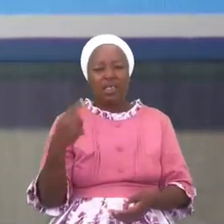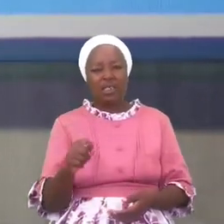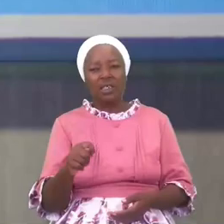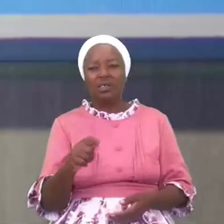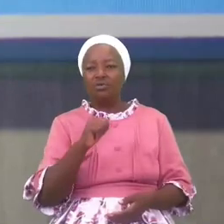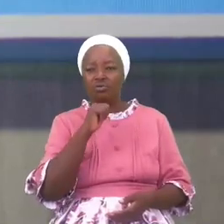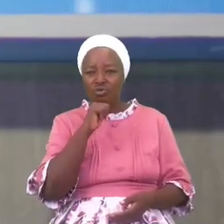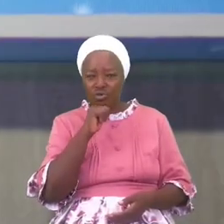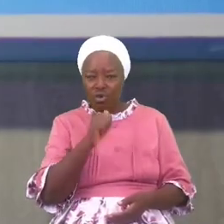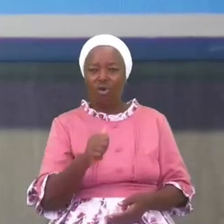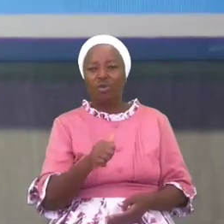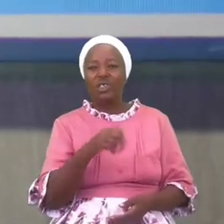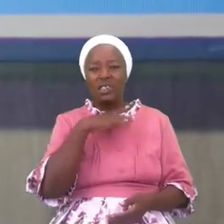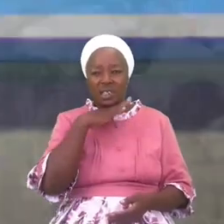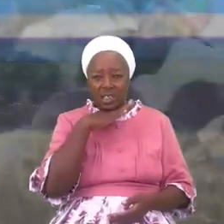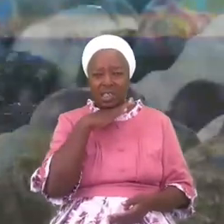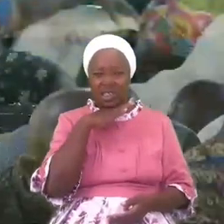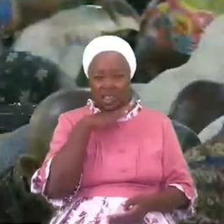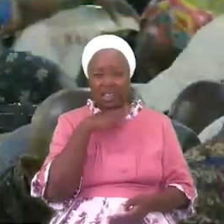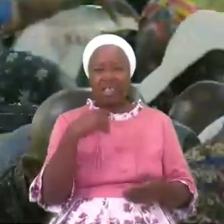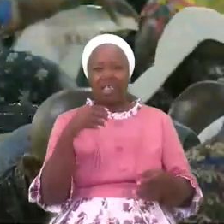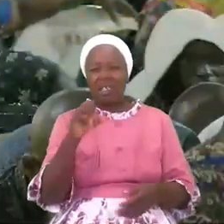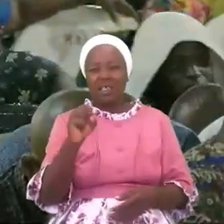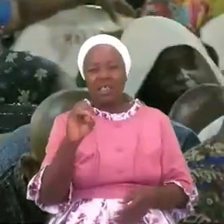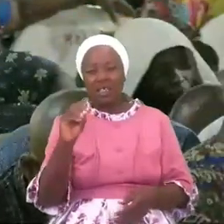of God, which abideth forever.